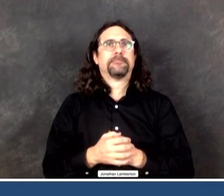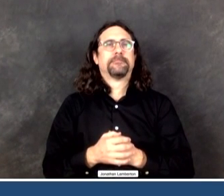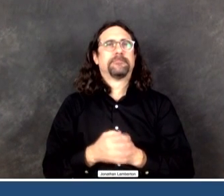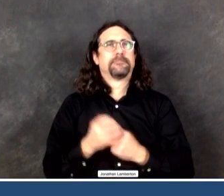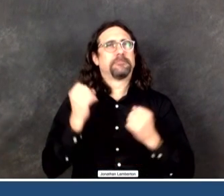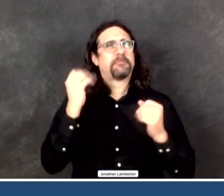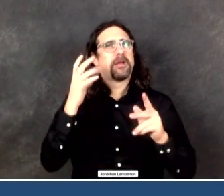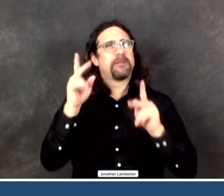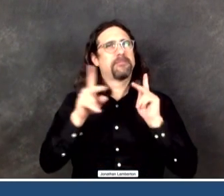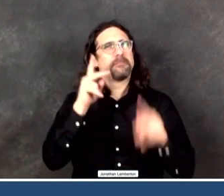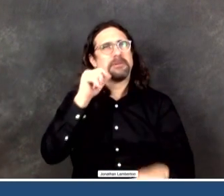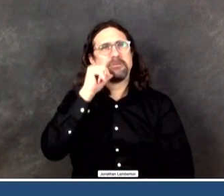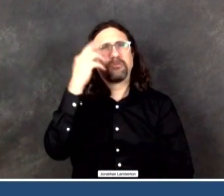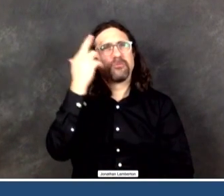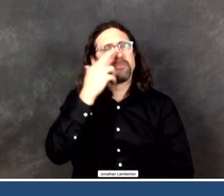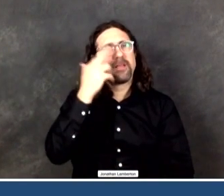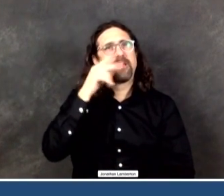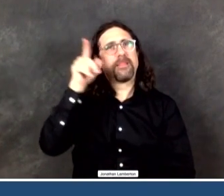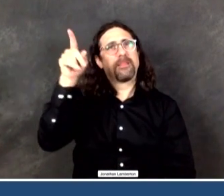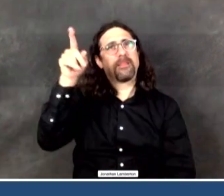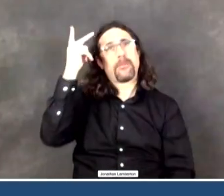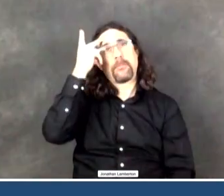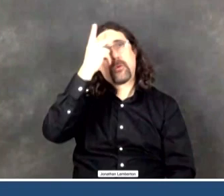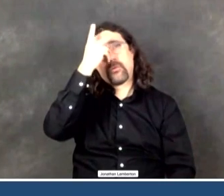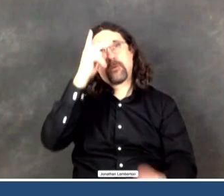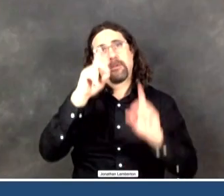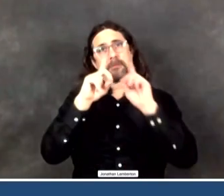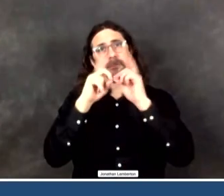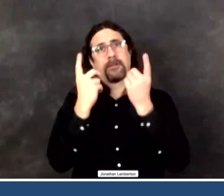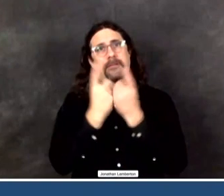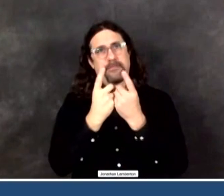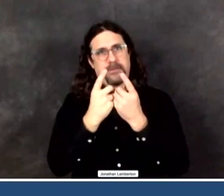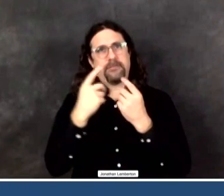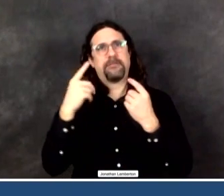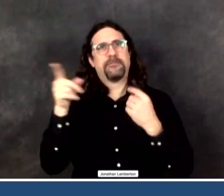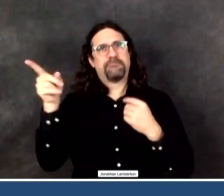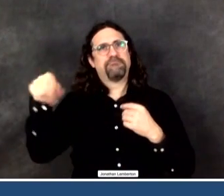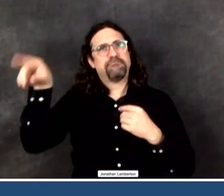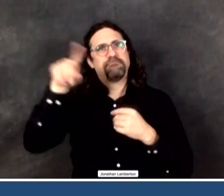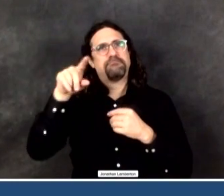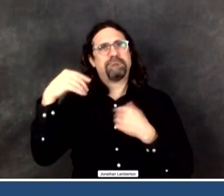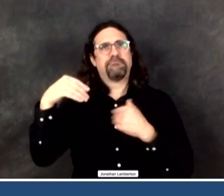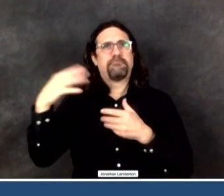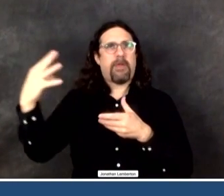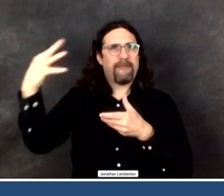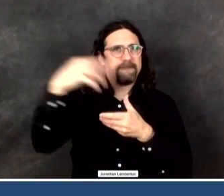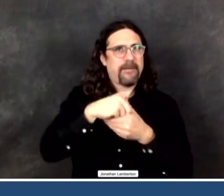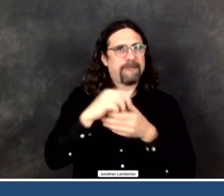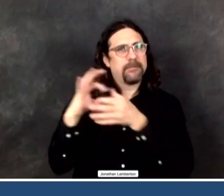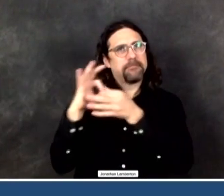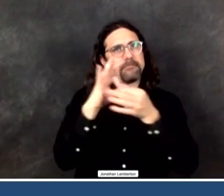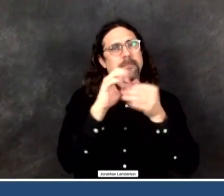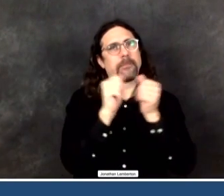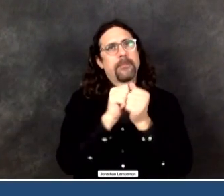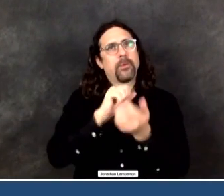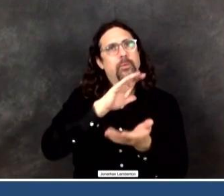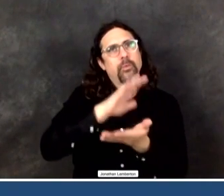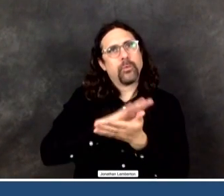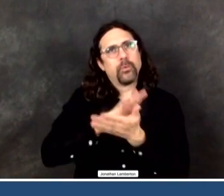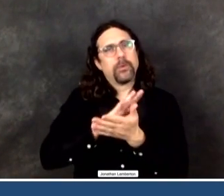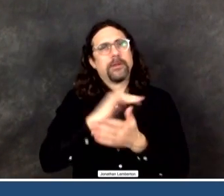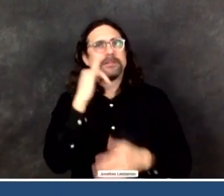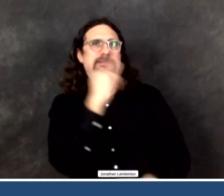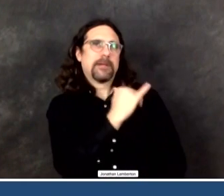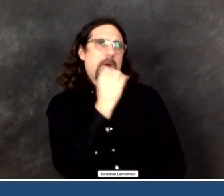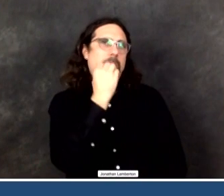our kids who have to stay home because of shelter in place, but they have been. They've been coming up with great, exciting content